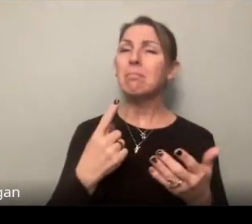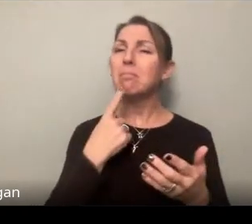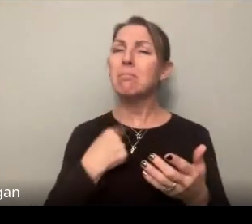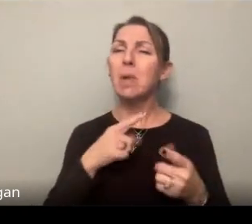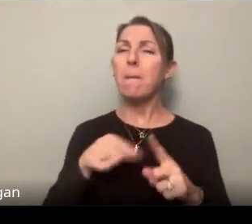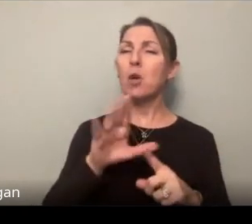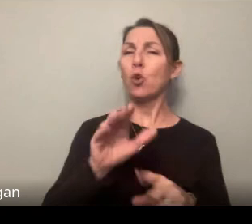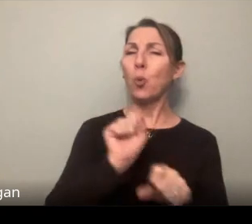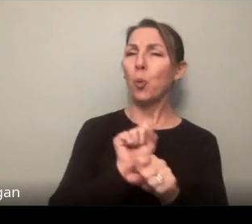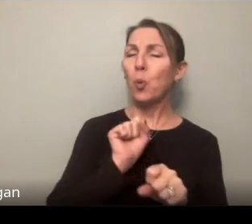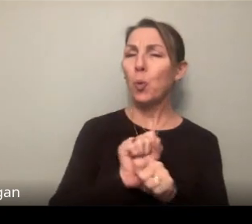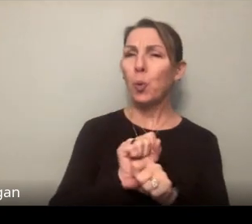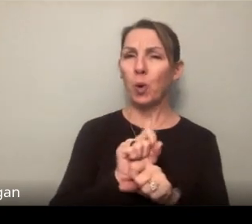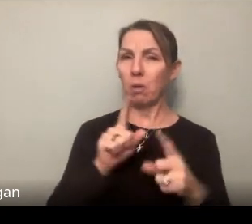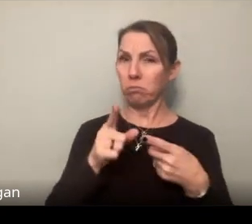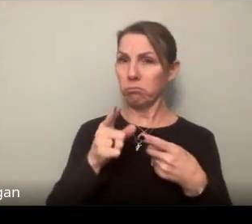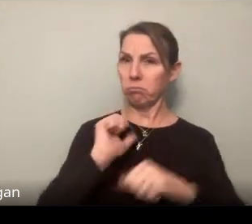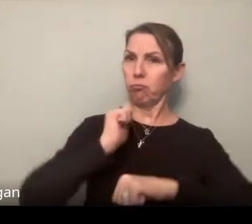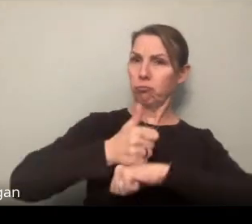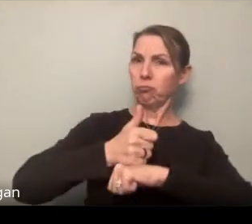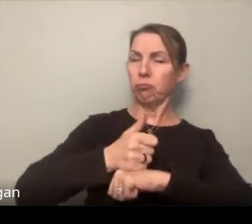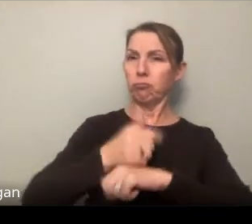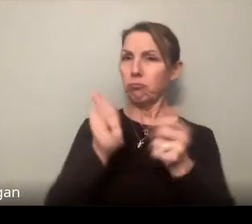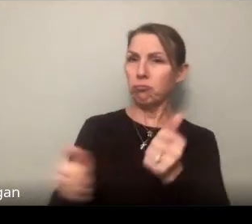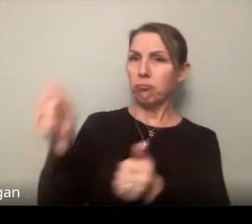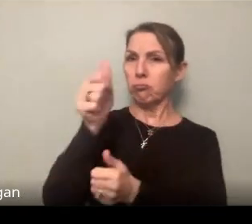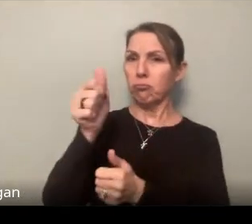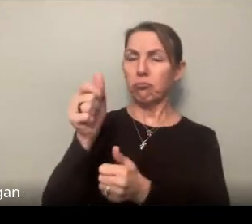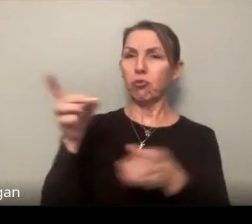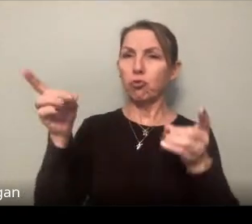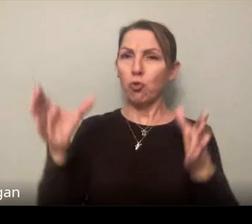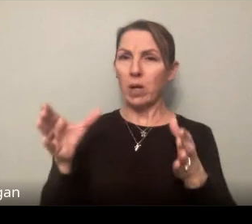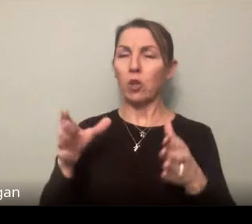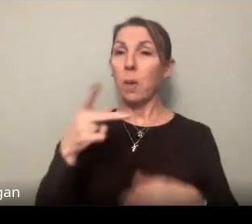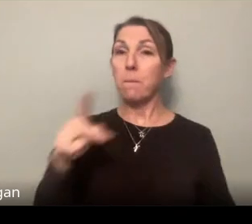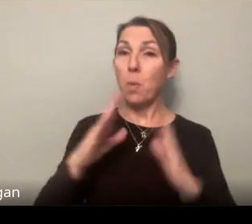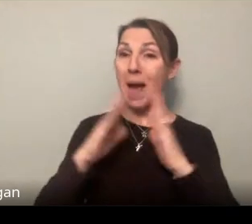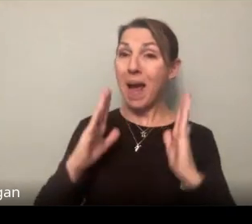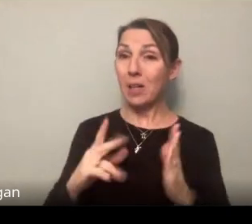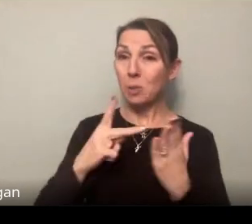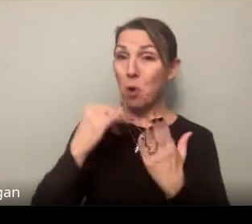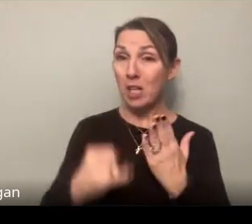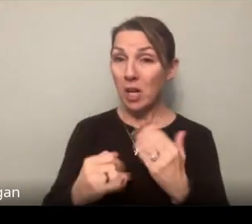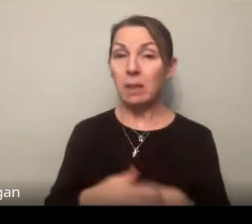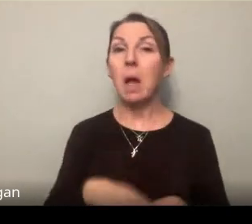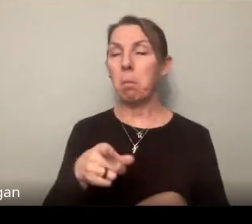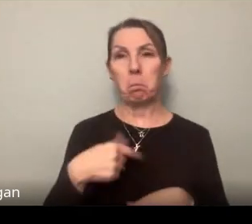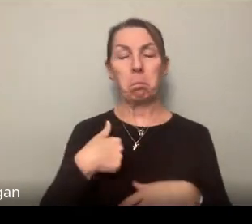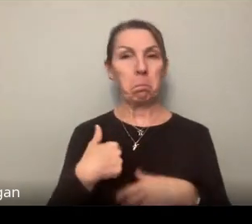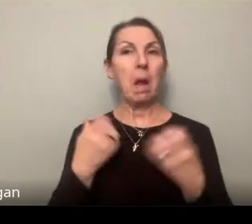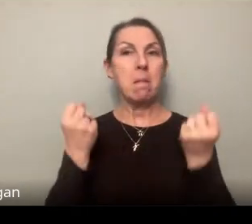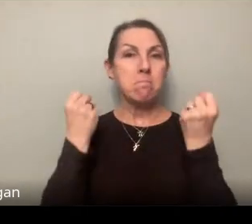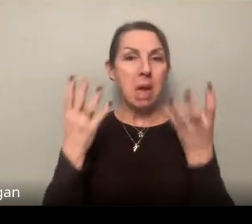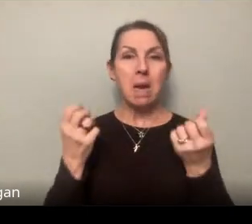you do as founder and executive director of the Purple House Project. All right, so and I do a lot of filling too. So